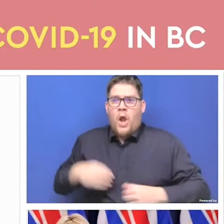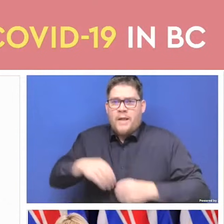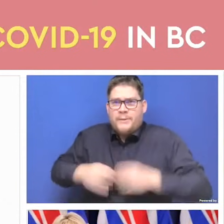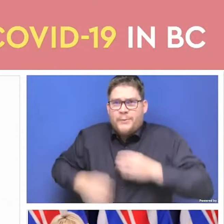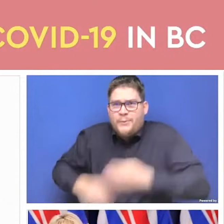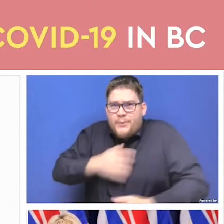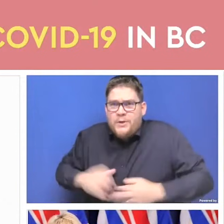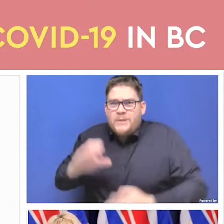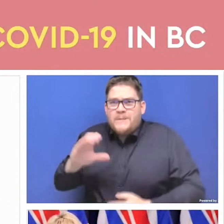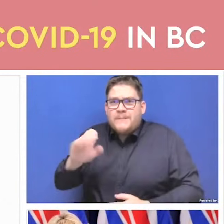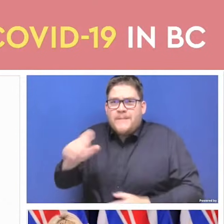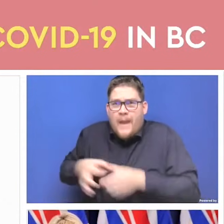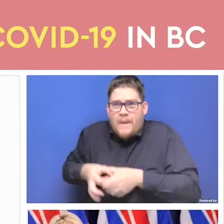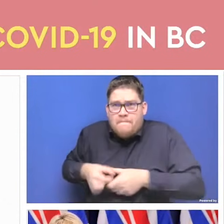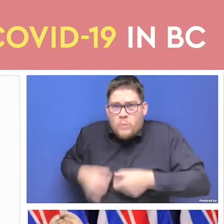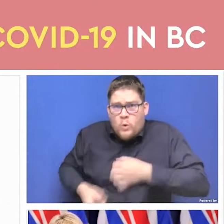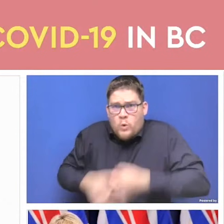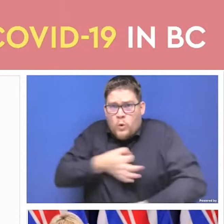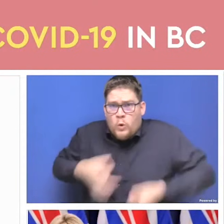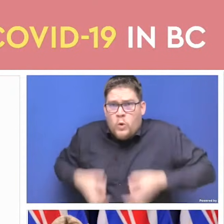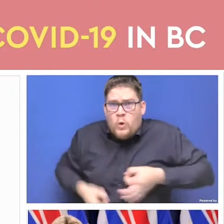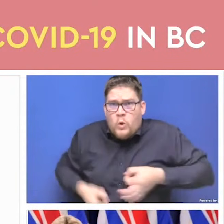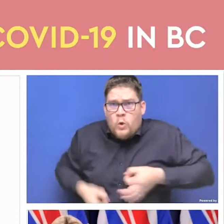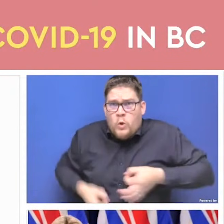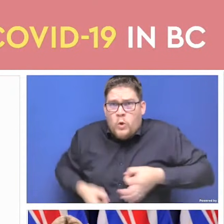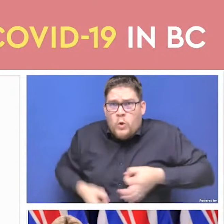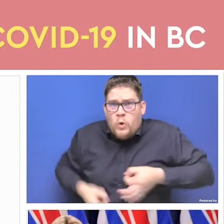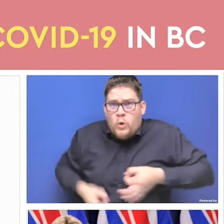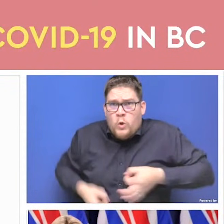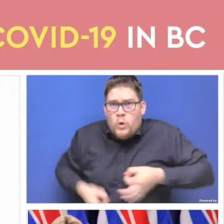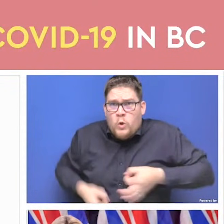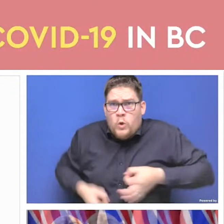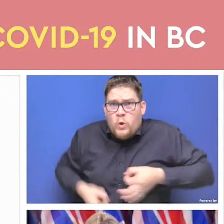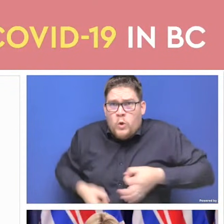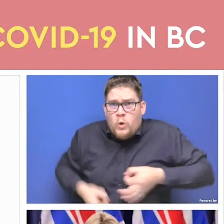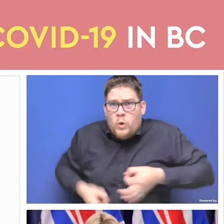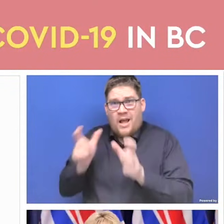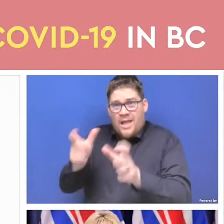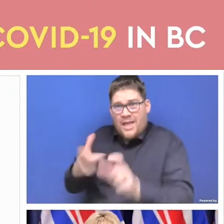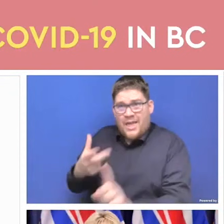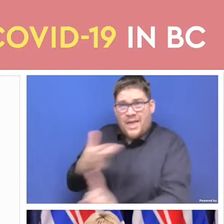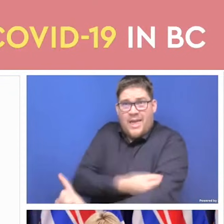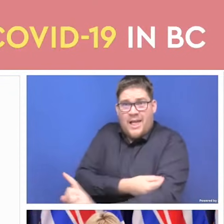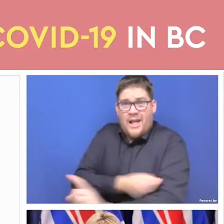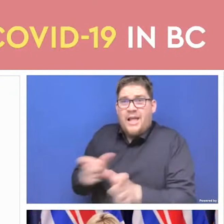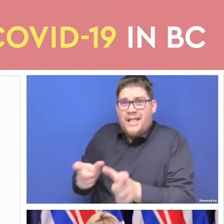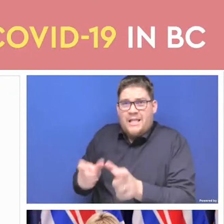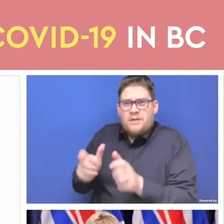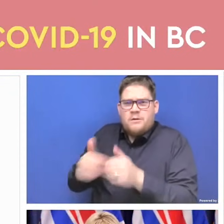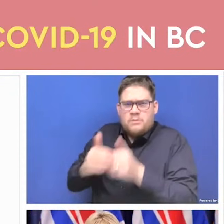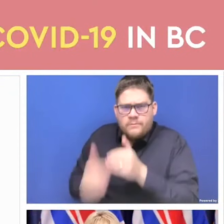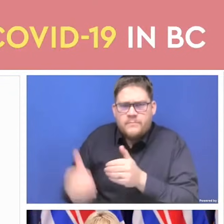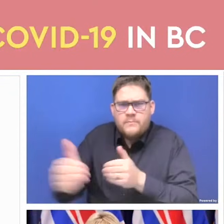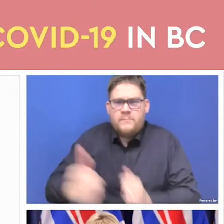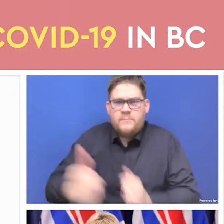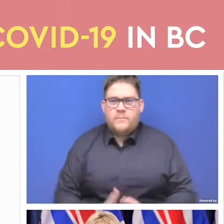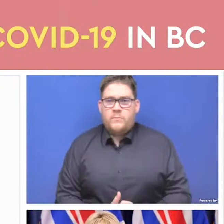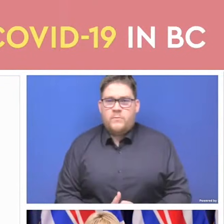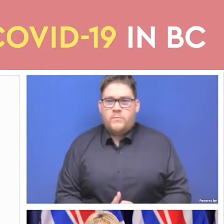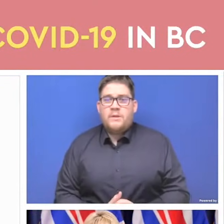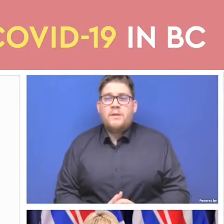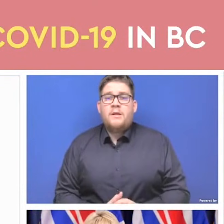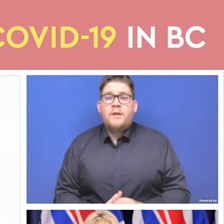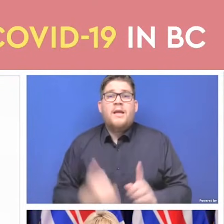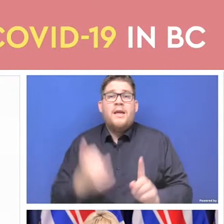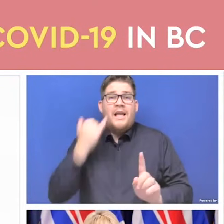that tells us is that we have good, strong immunity for most people, but some people who got their doses early, and if we